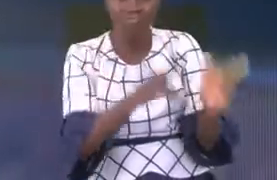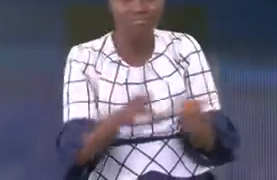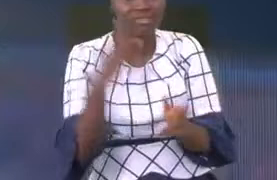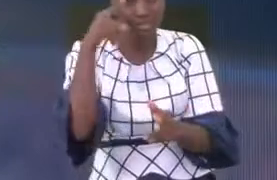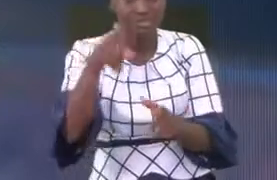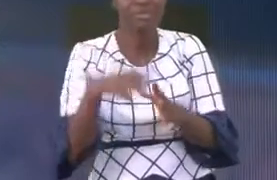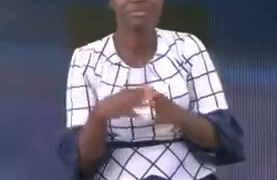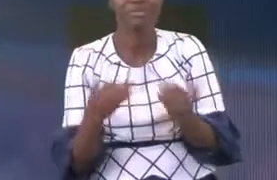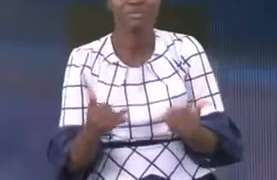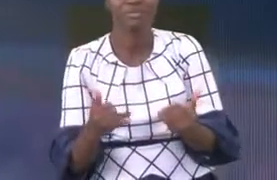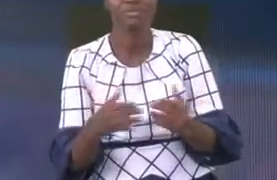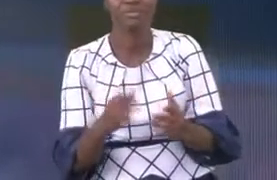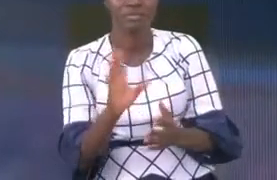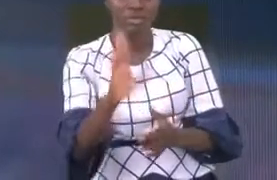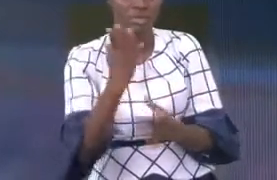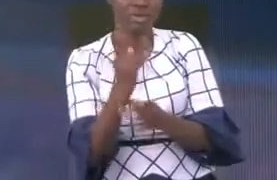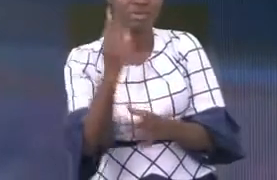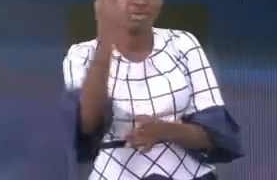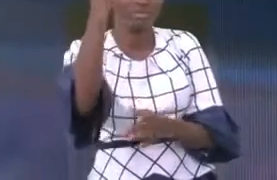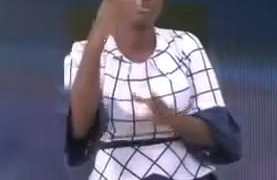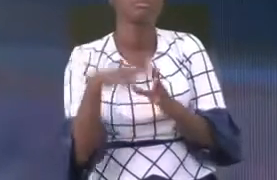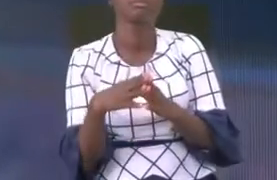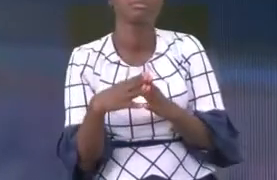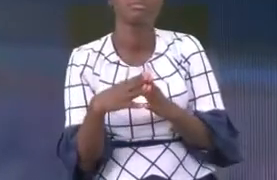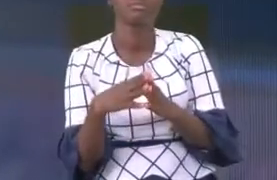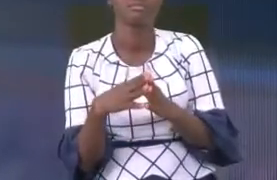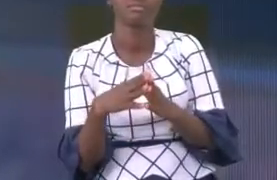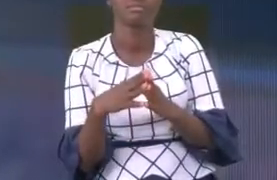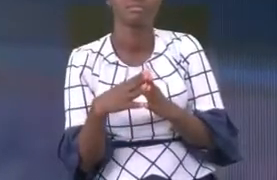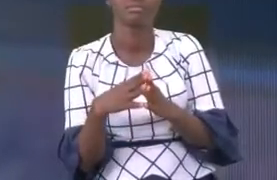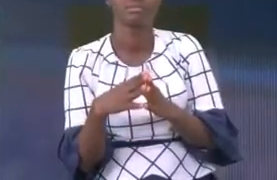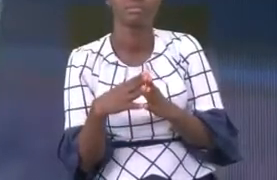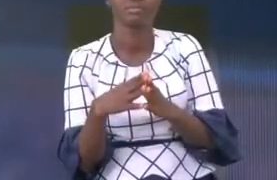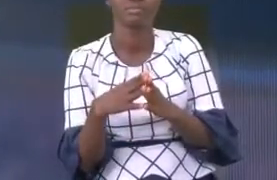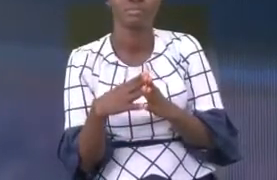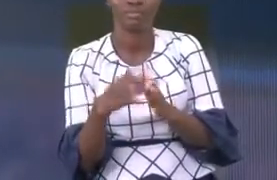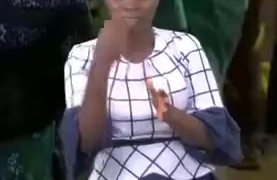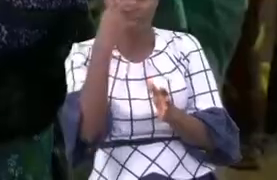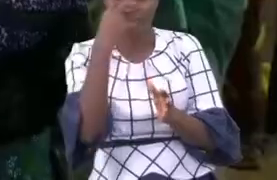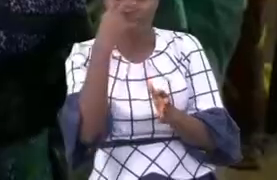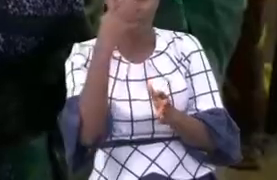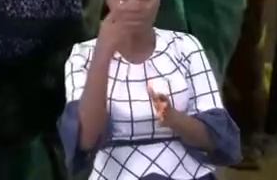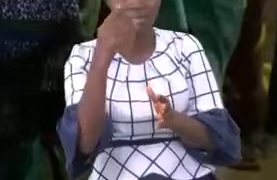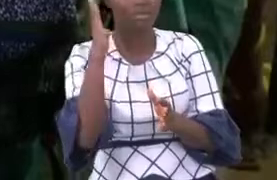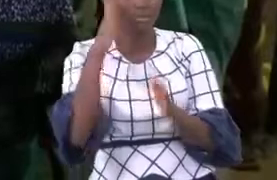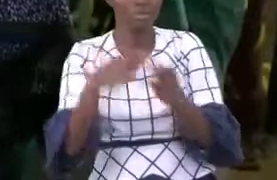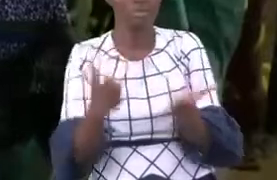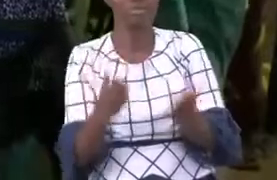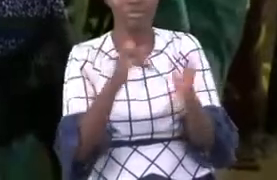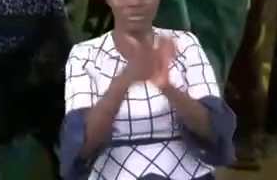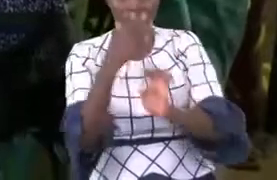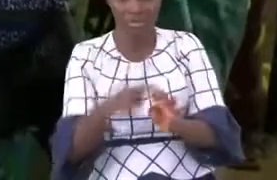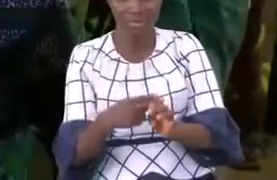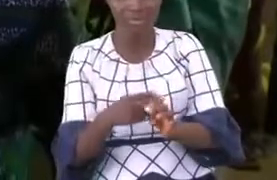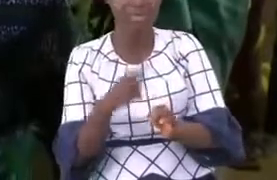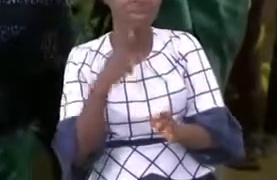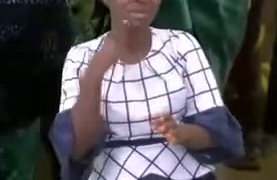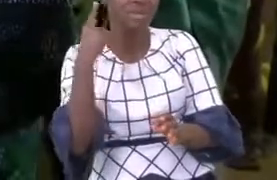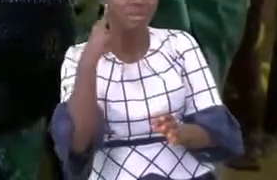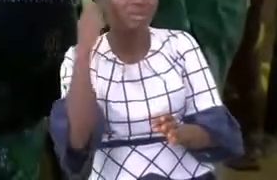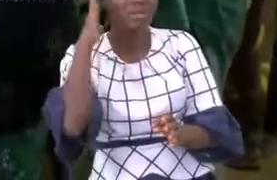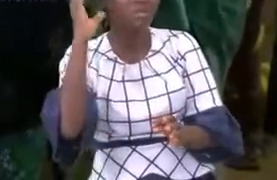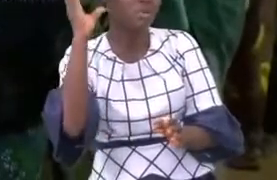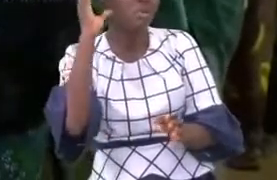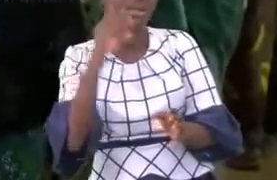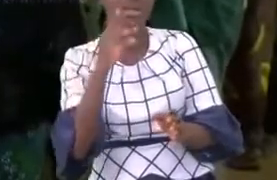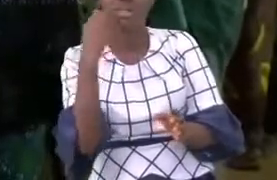problem. Blind eyes will open. Deaf ears will hear. Those who are paralyzed will rise